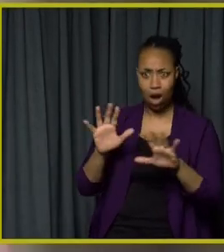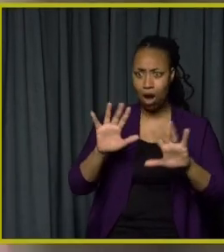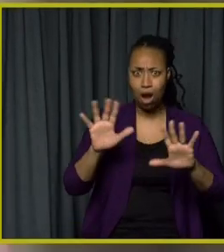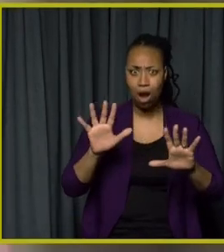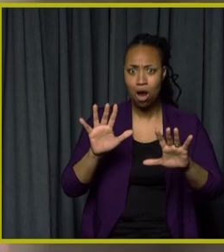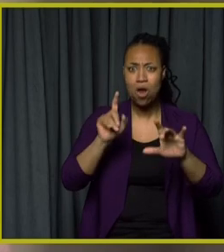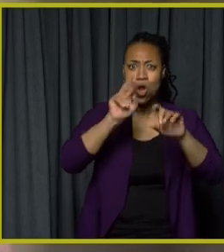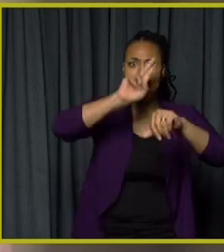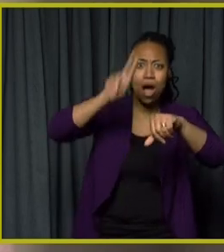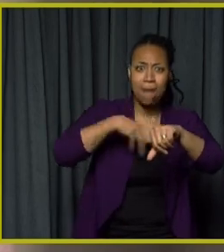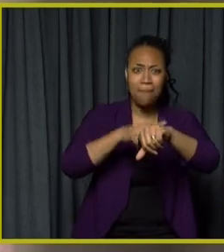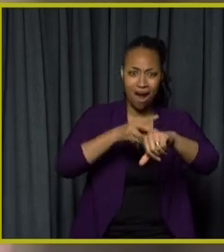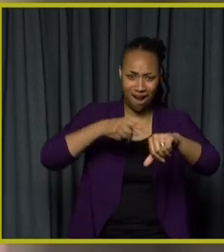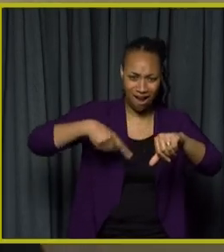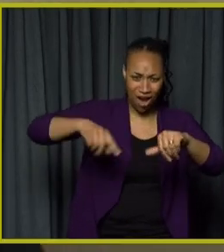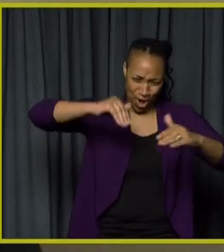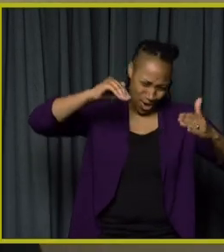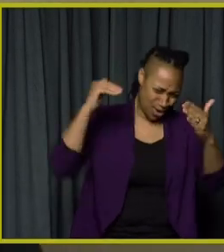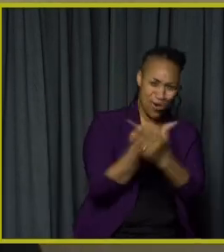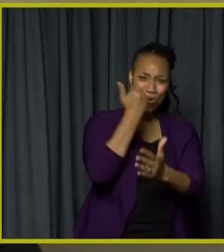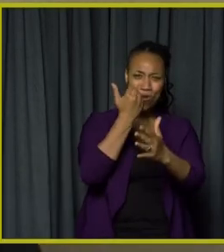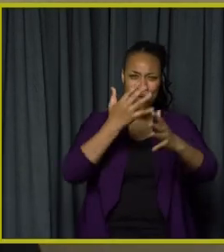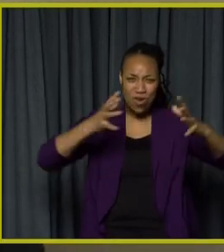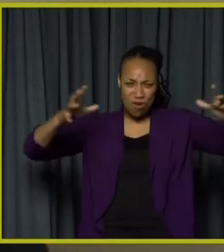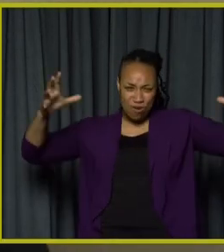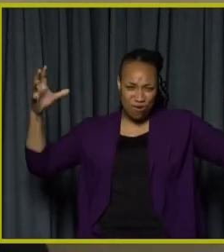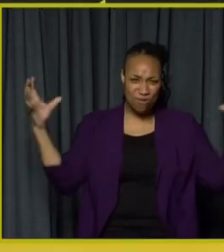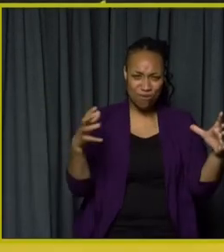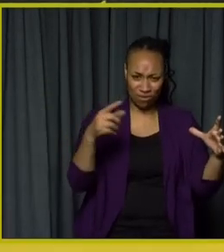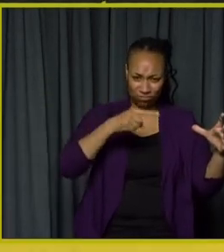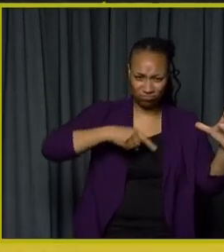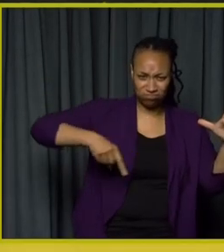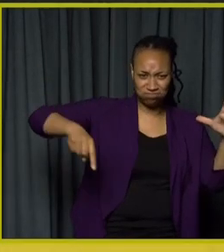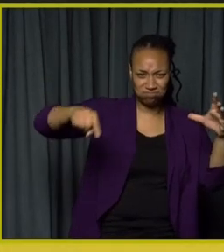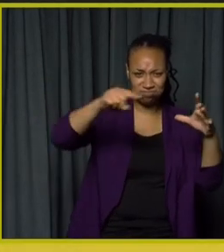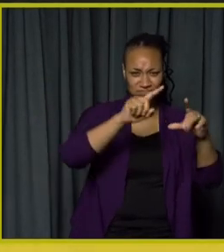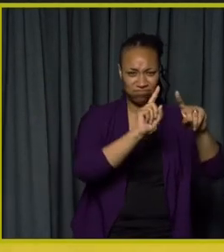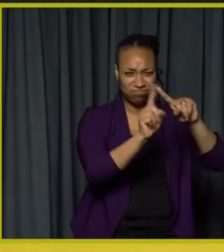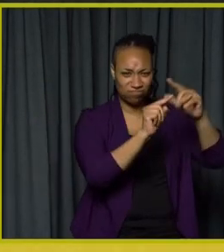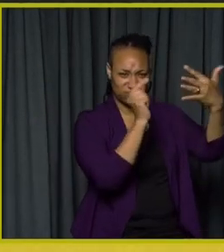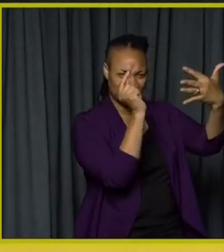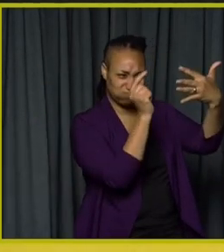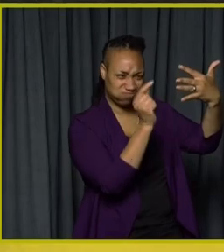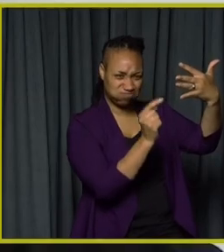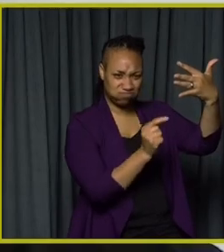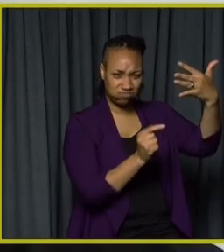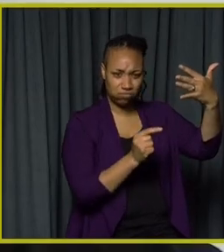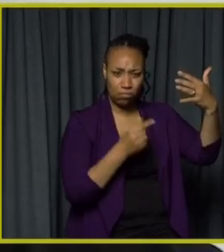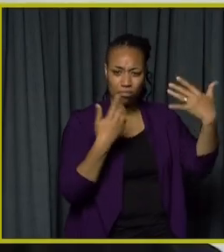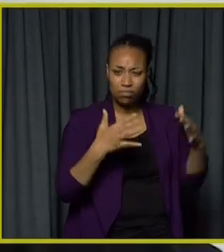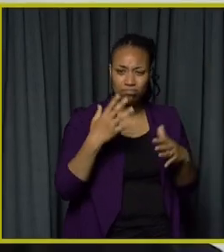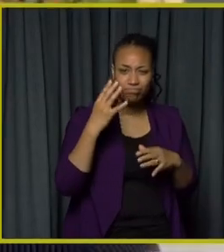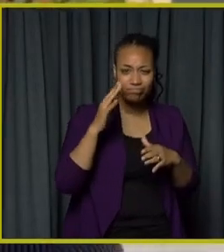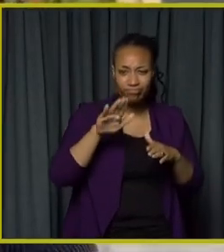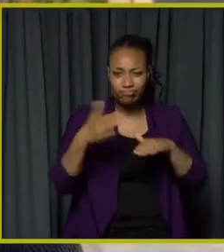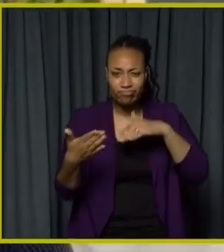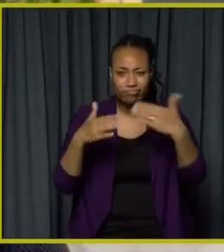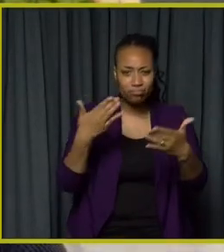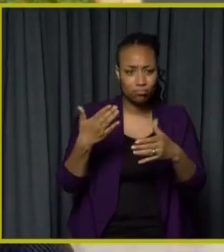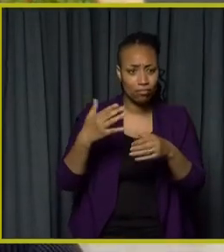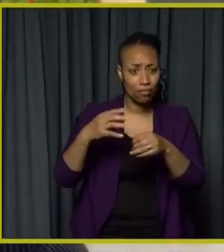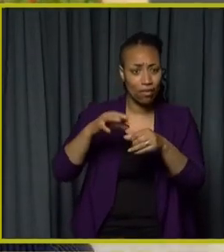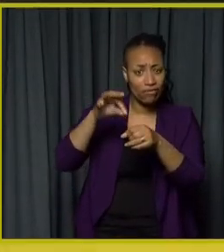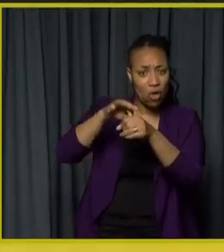Tony McDade murdered. Normal in America got us racist voter suppression and gerrymandering. Normal